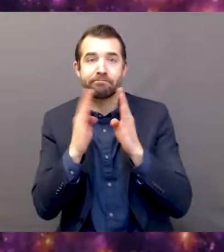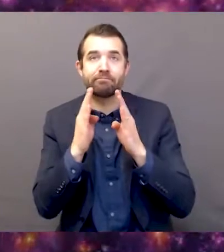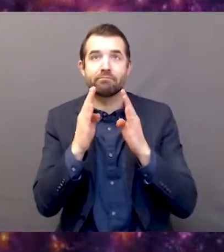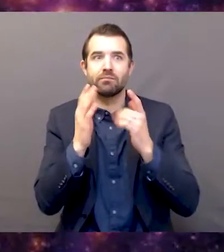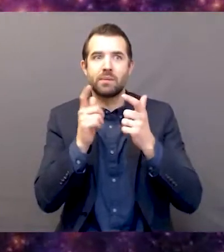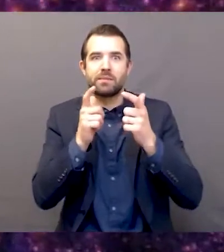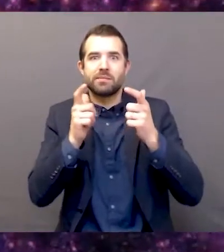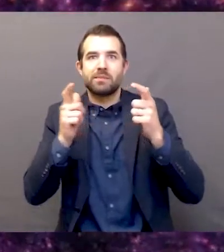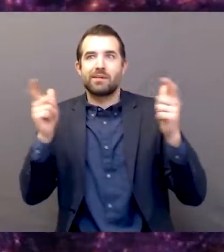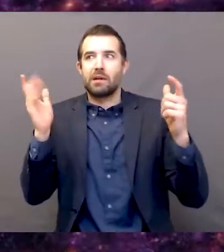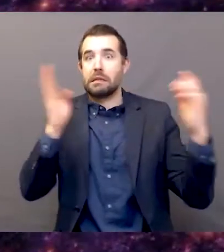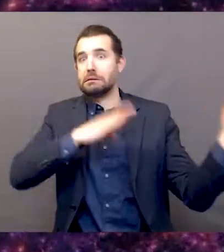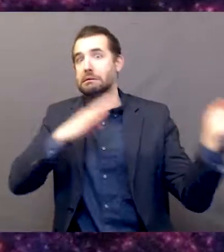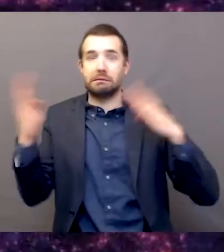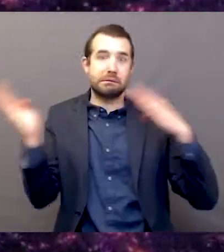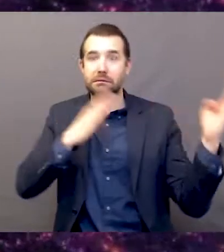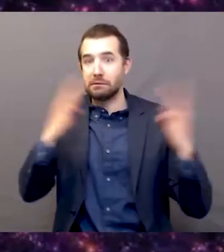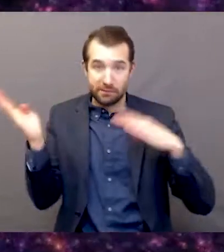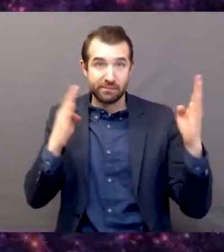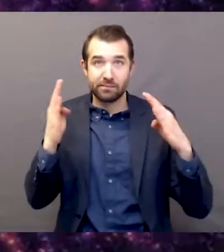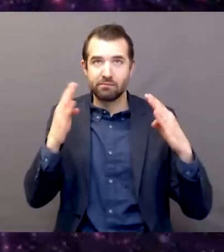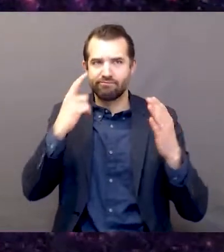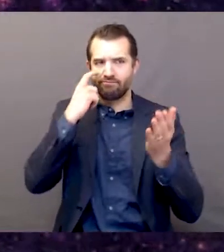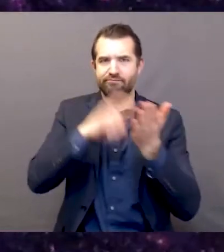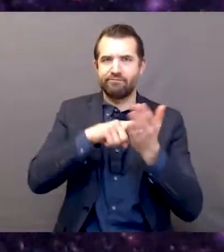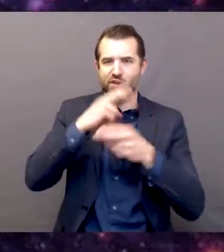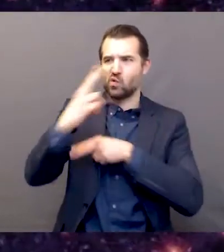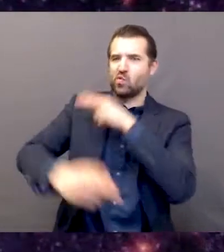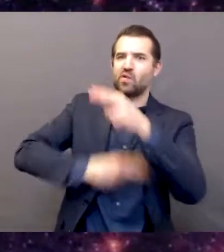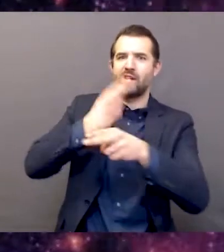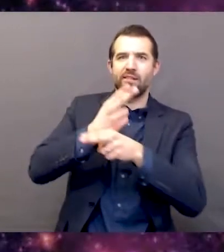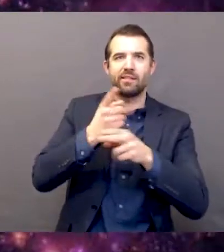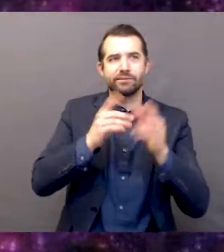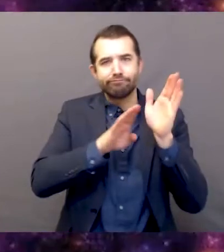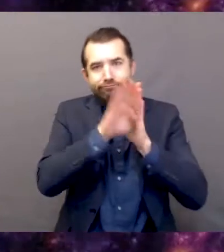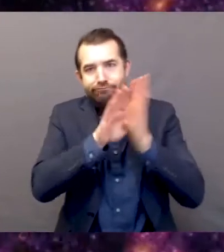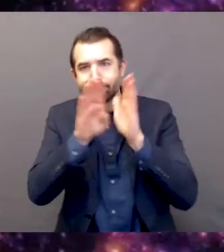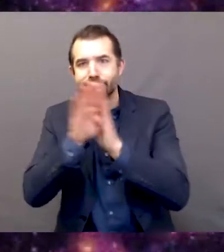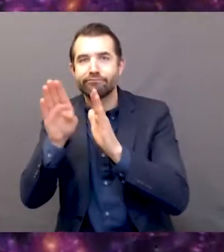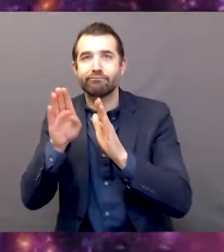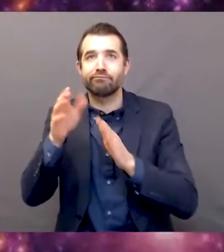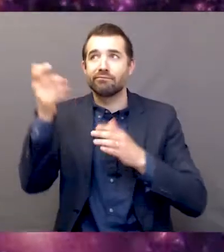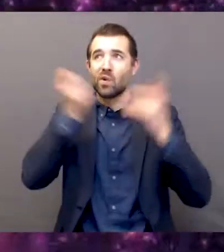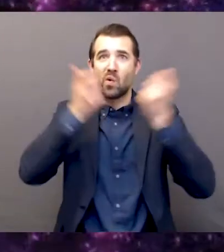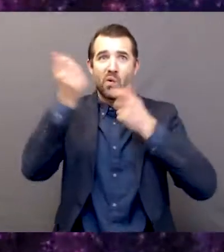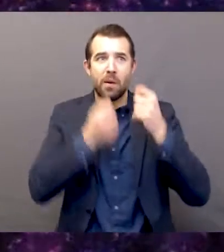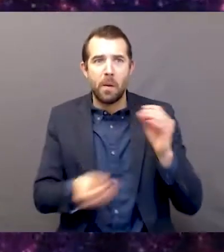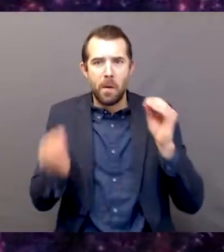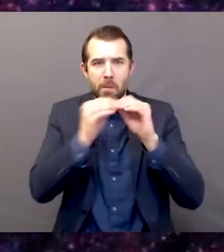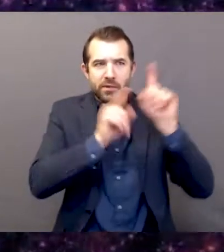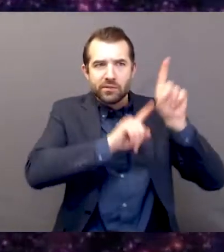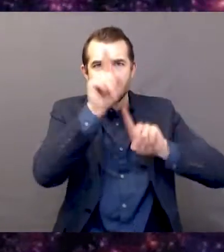here, to the larger ones. As the universe evolves, the fluctuations collapse, drawing in more and more galaxies and more dark